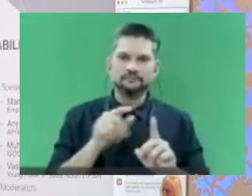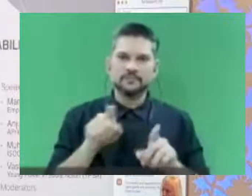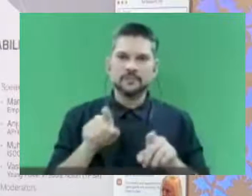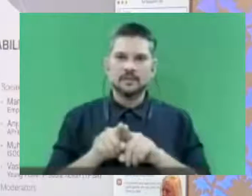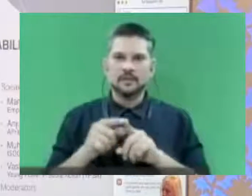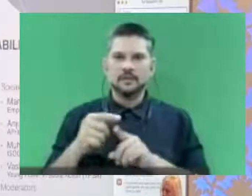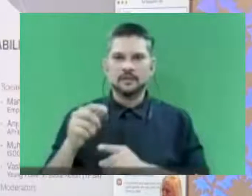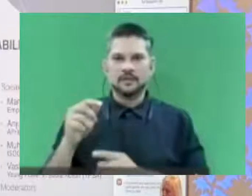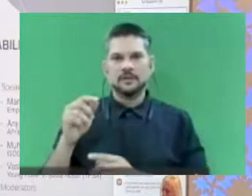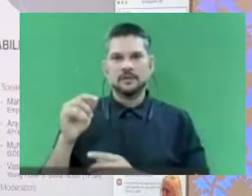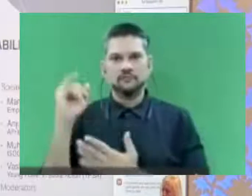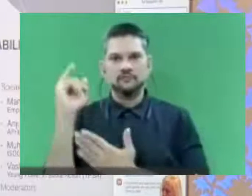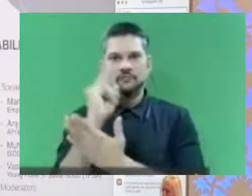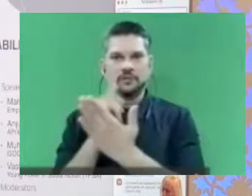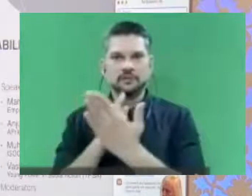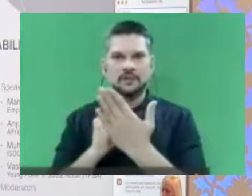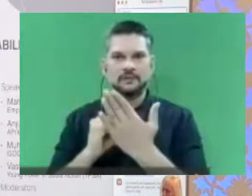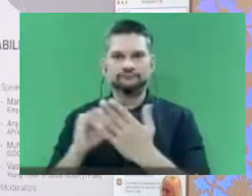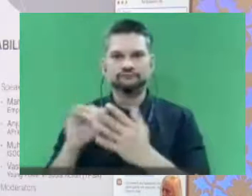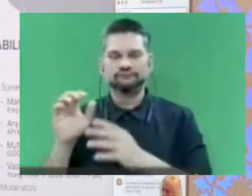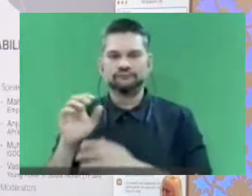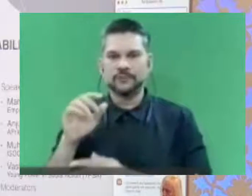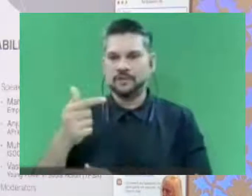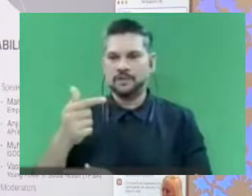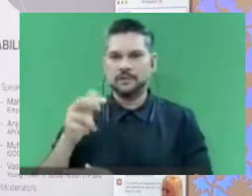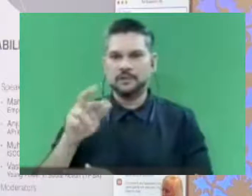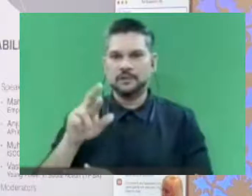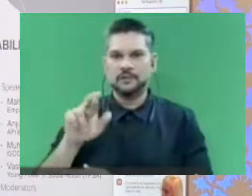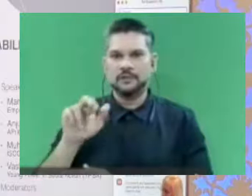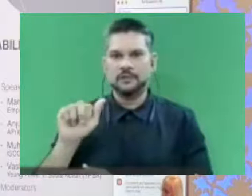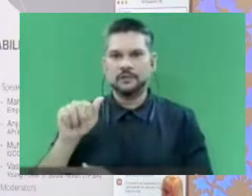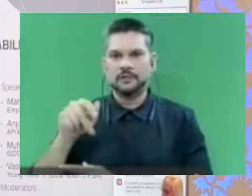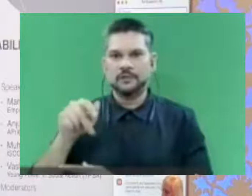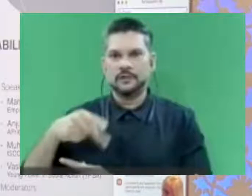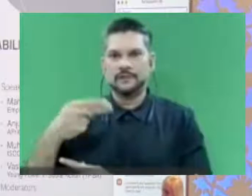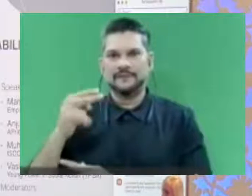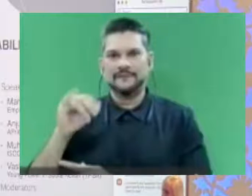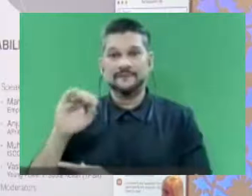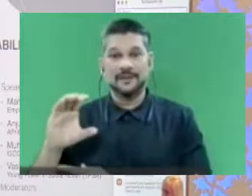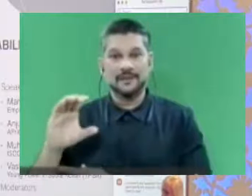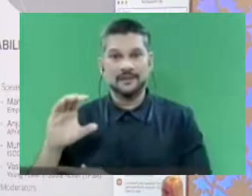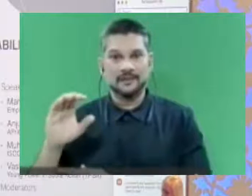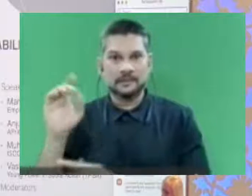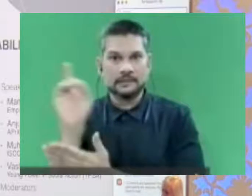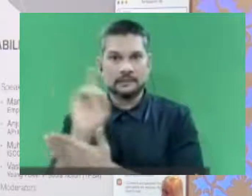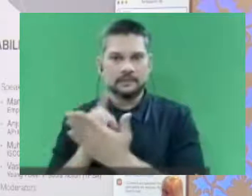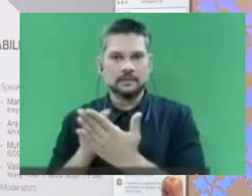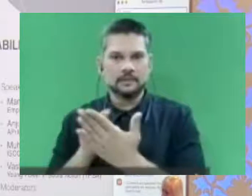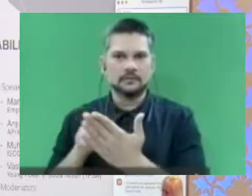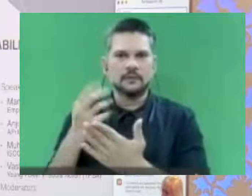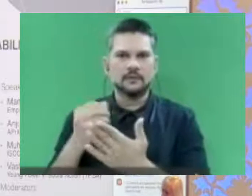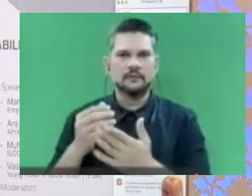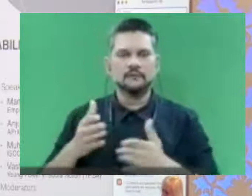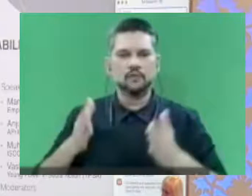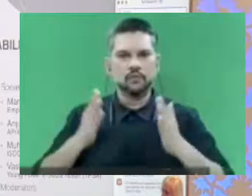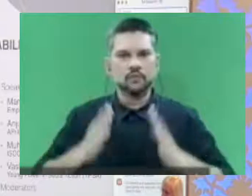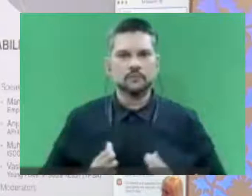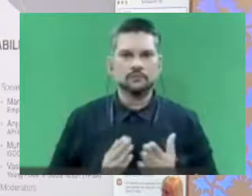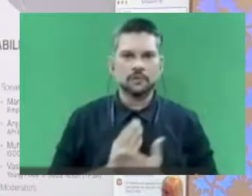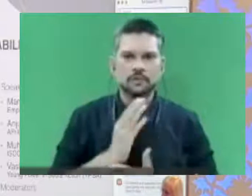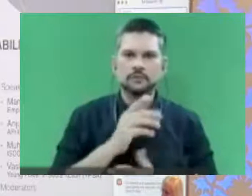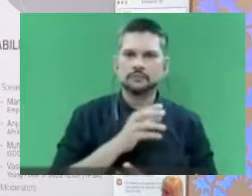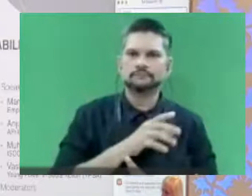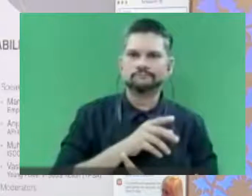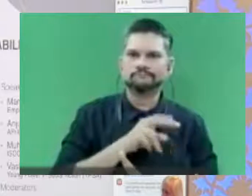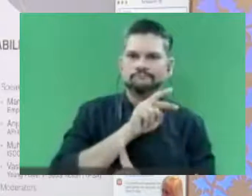So now extending that logic, I think there is a reason why people with disabilities have to be even more concerned with these kind of practices and should work